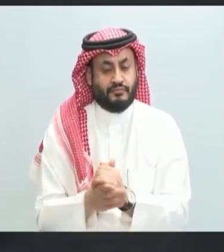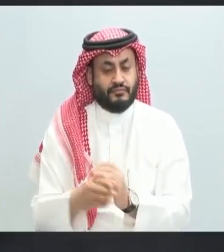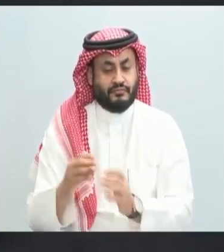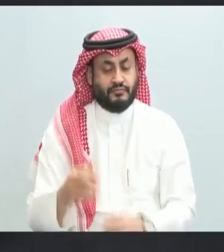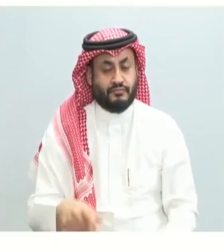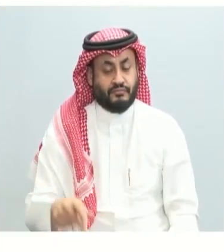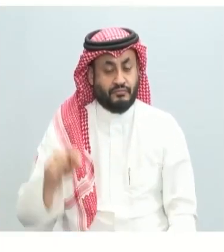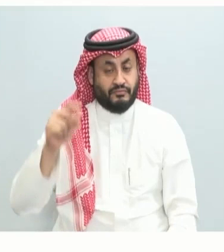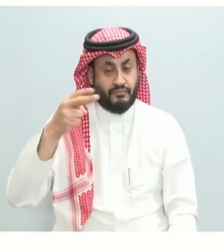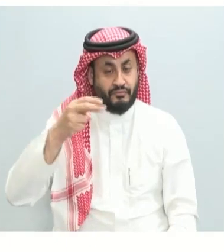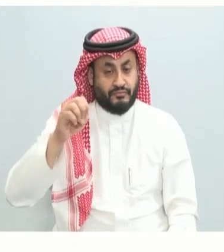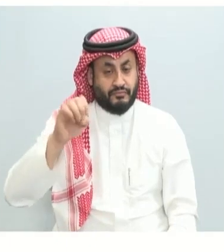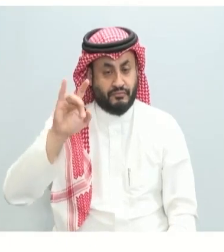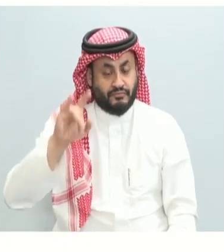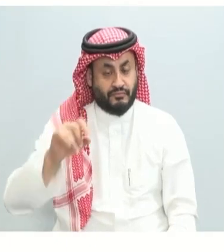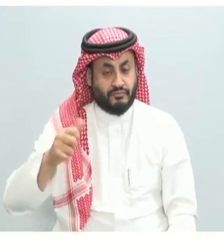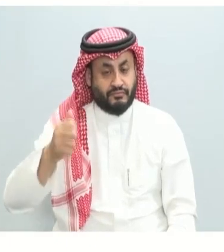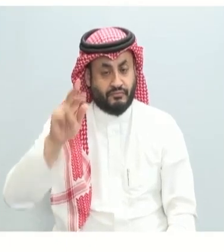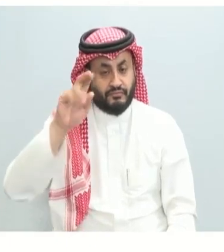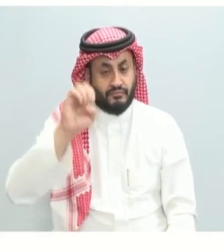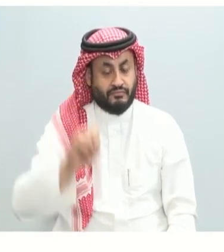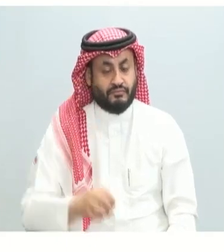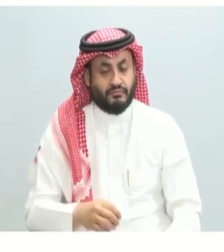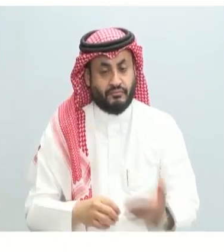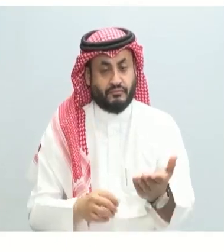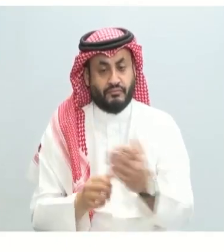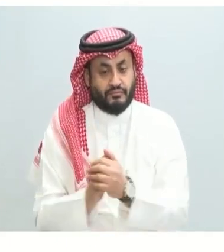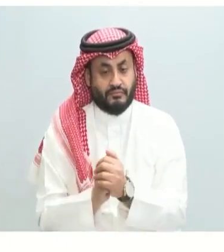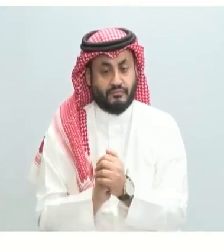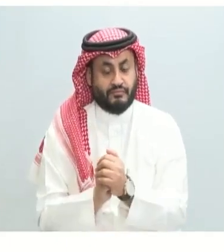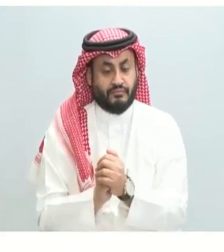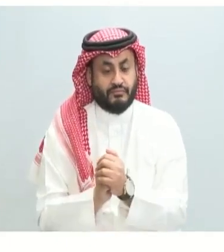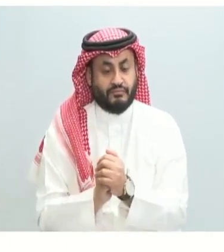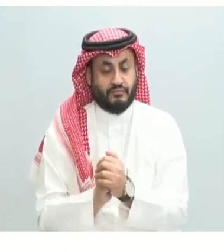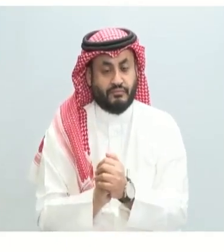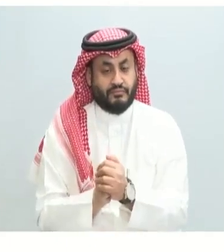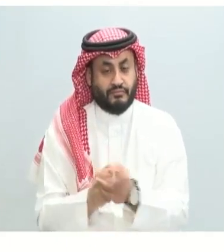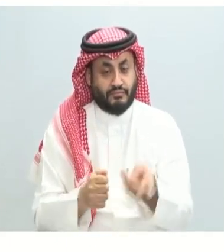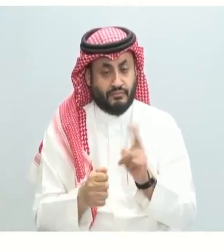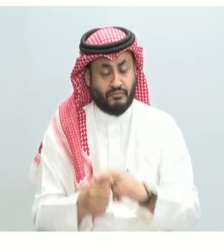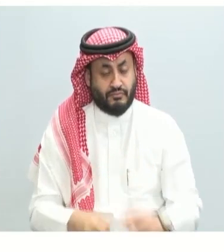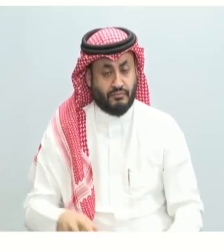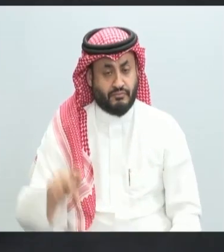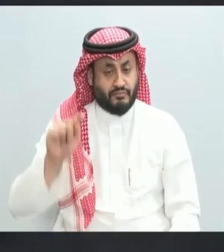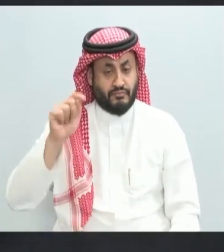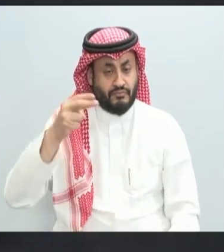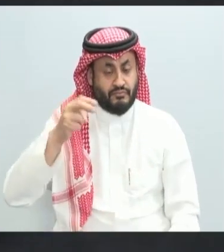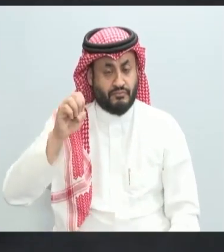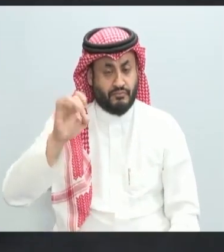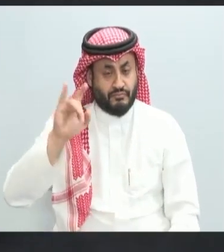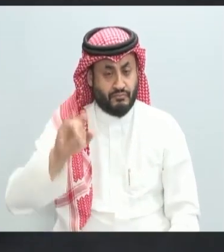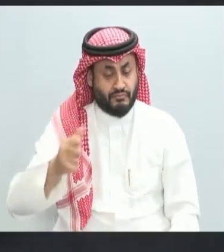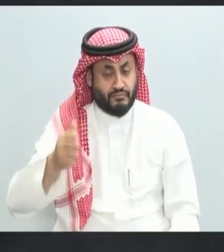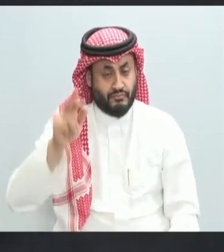with they are. They are. For example, what are these? They